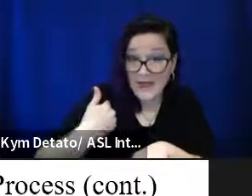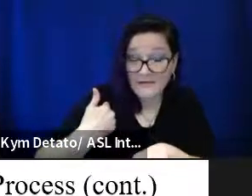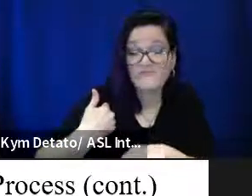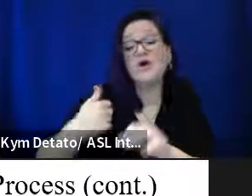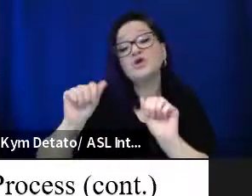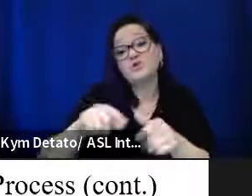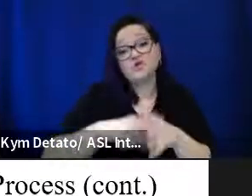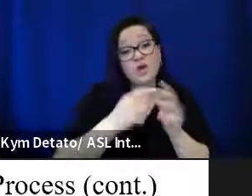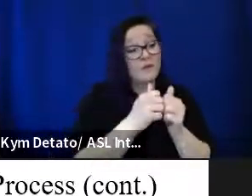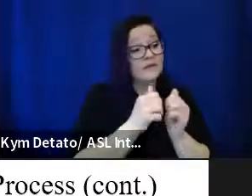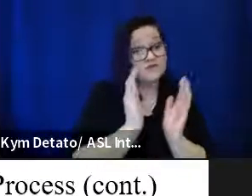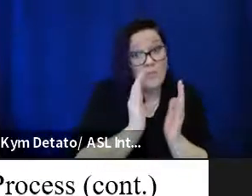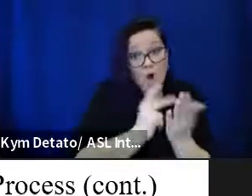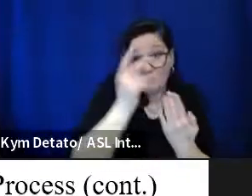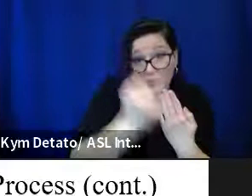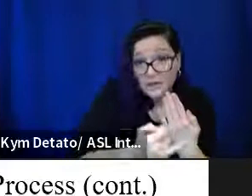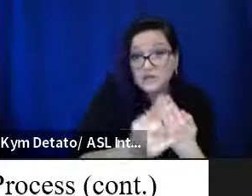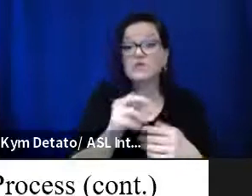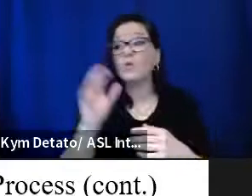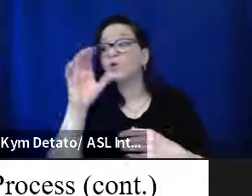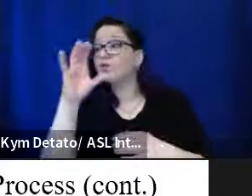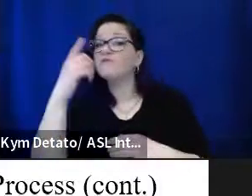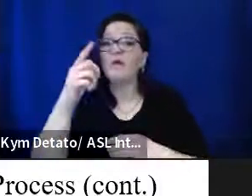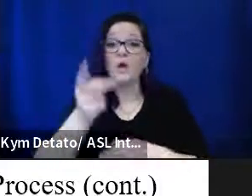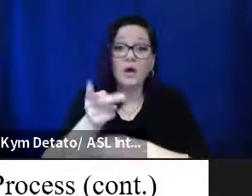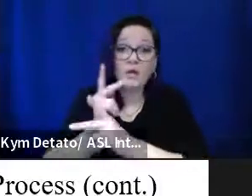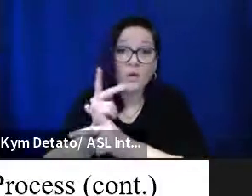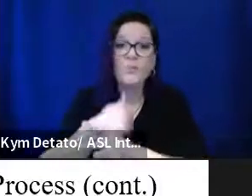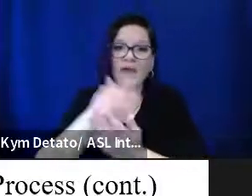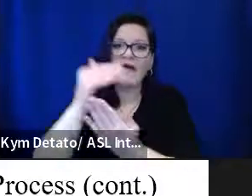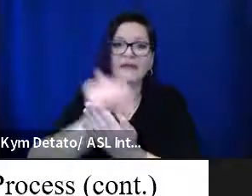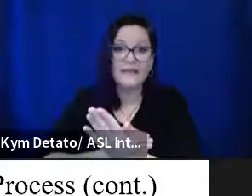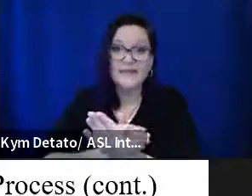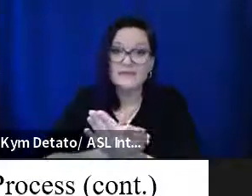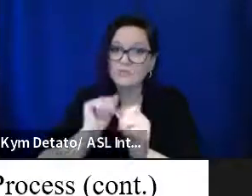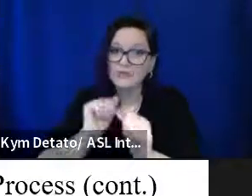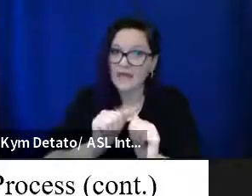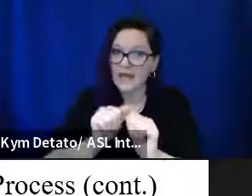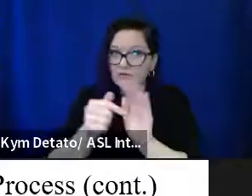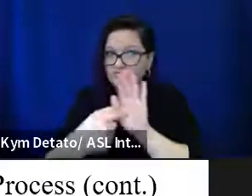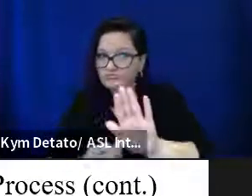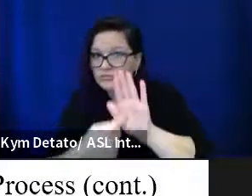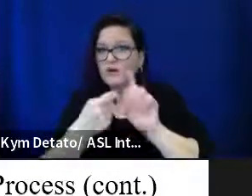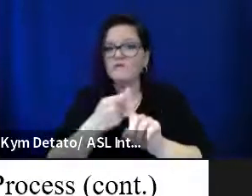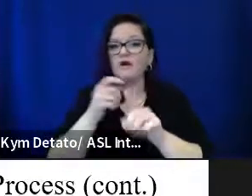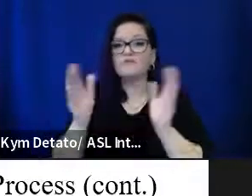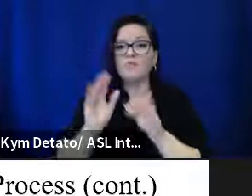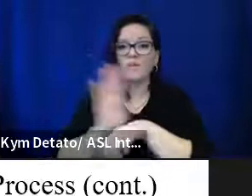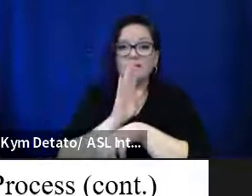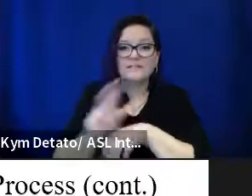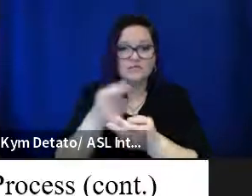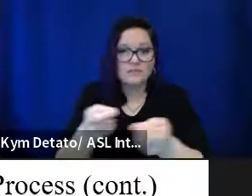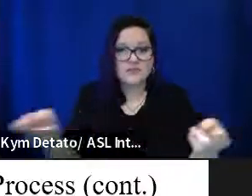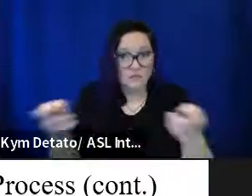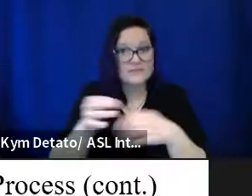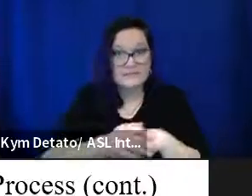small project or try to seek a loan. There's actually a list we can kind of direct you to from our small business resources guide